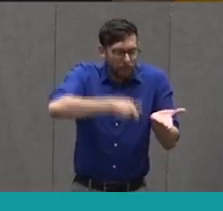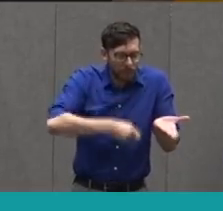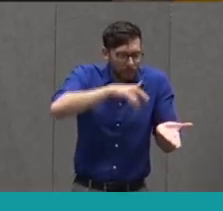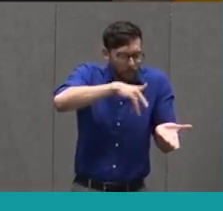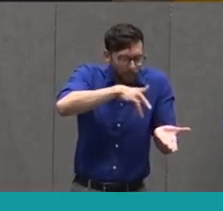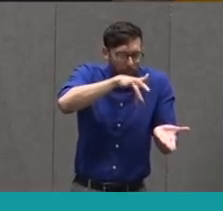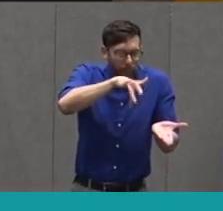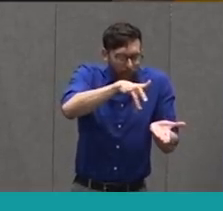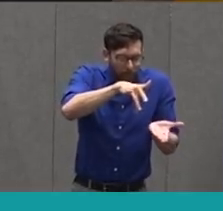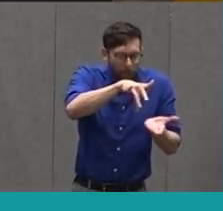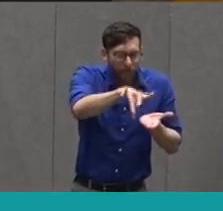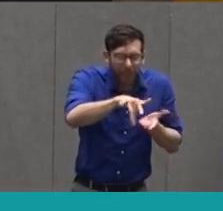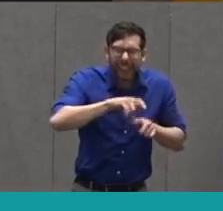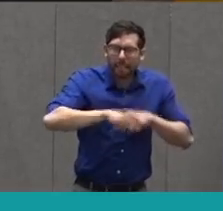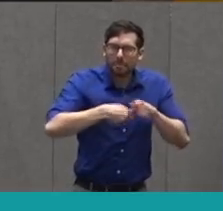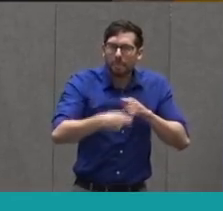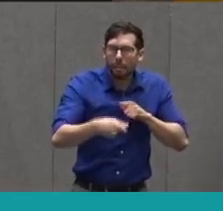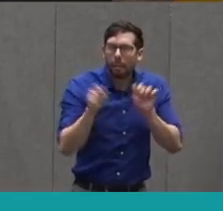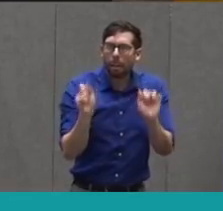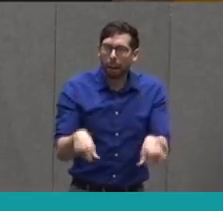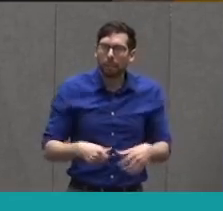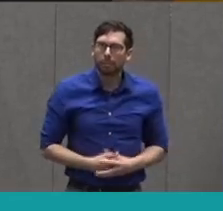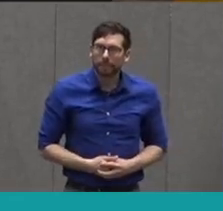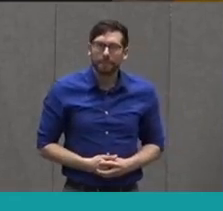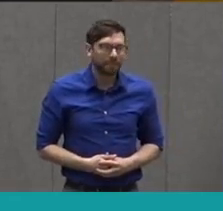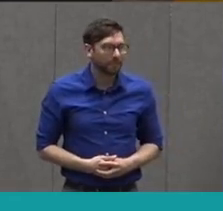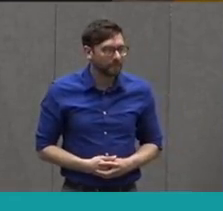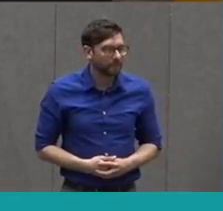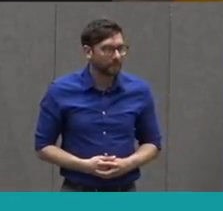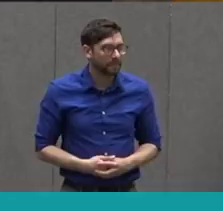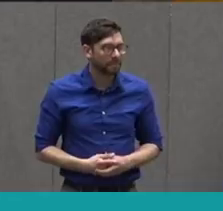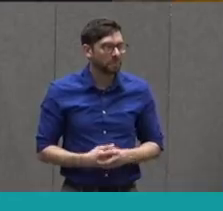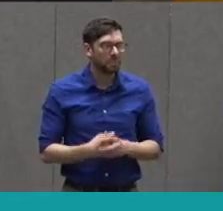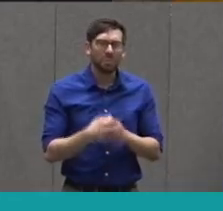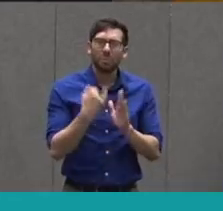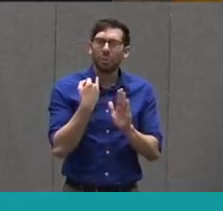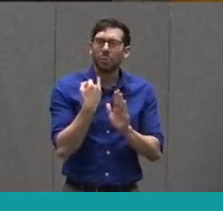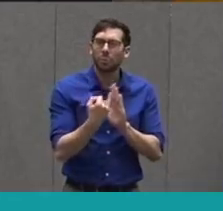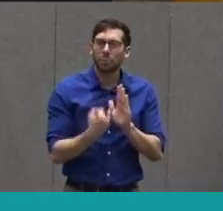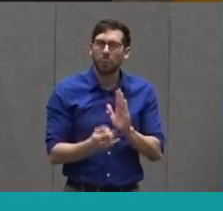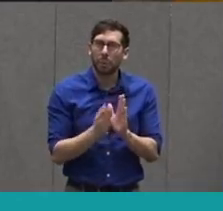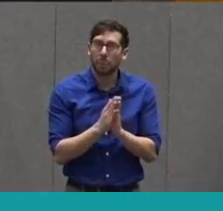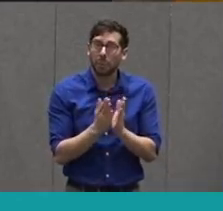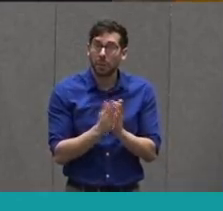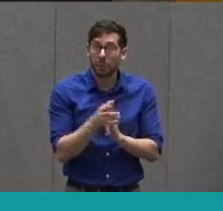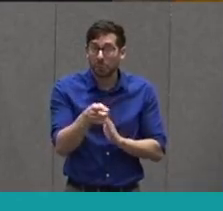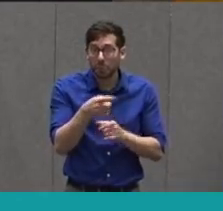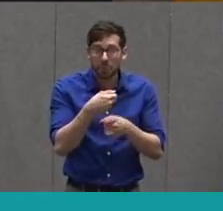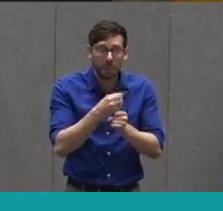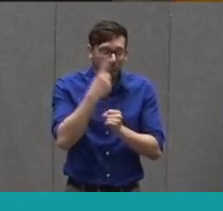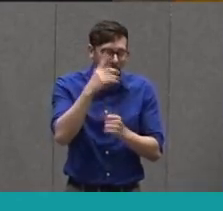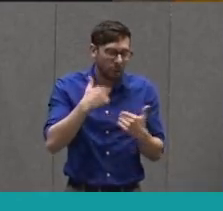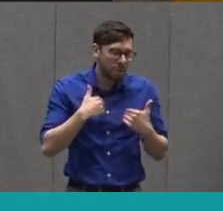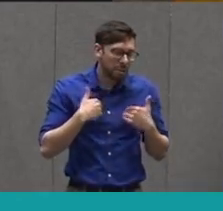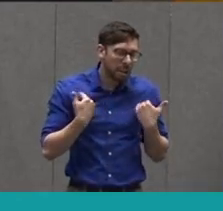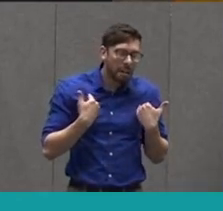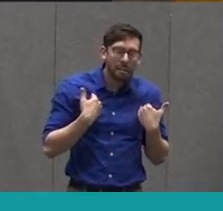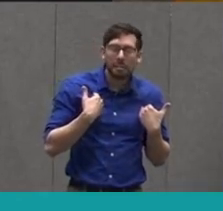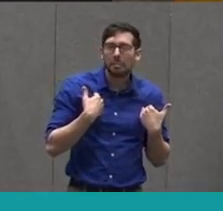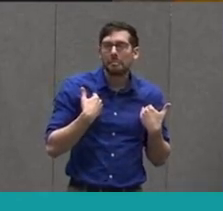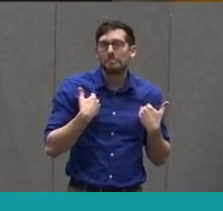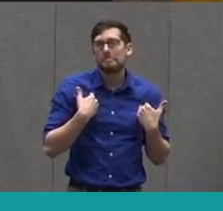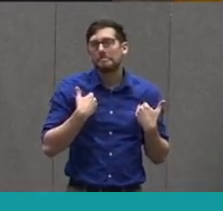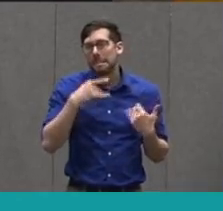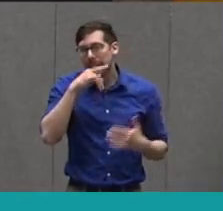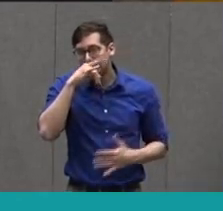put in a squiggle book, you could do this for a younger child in your family or you could ask someone older than you